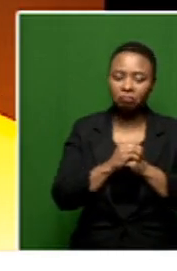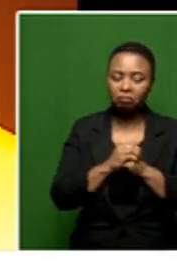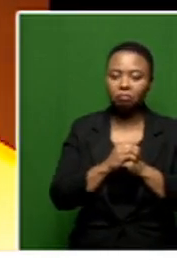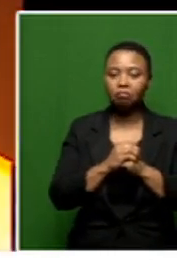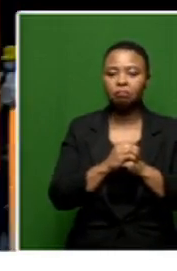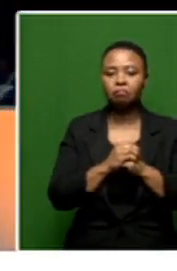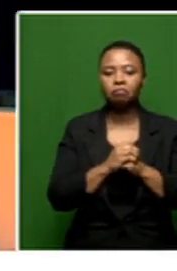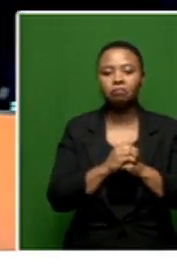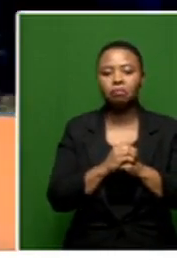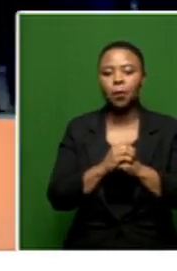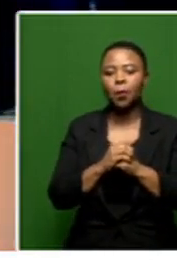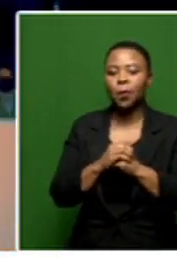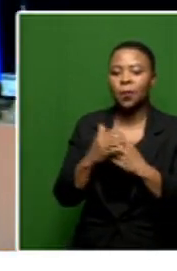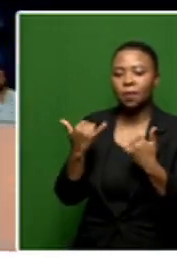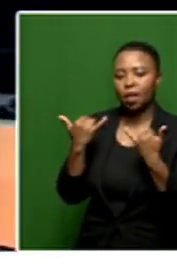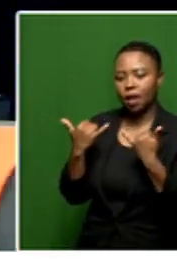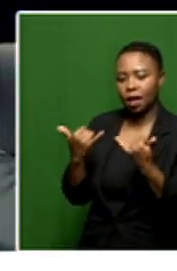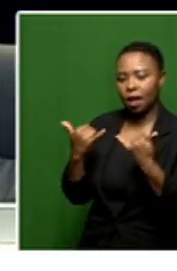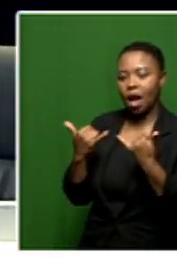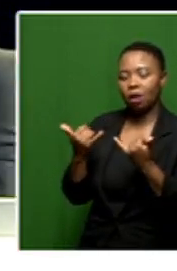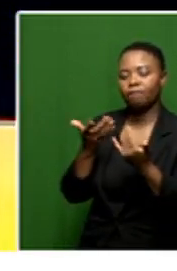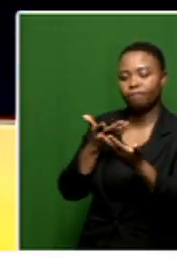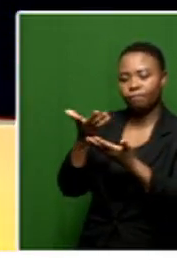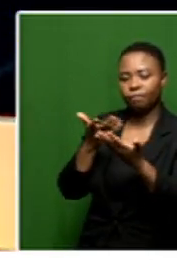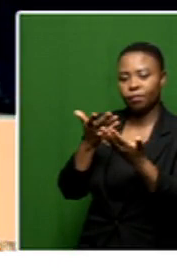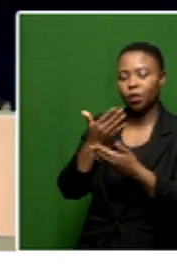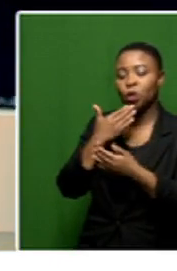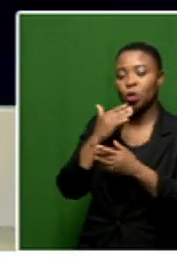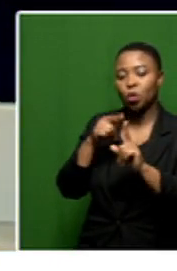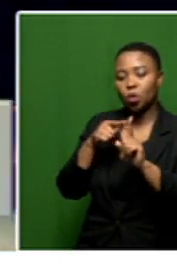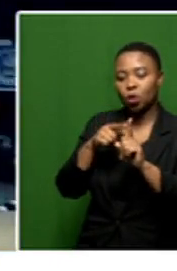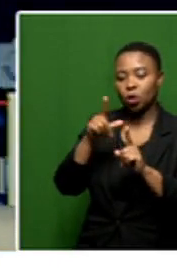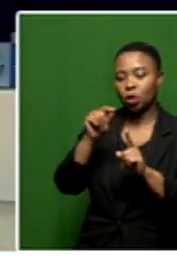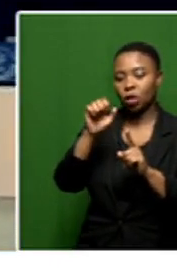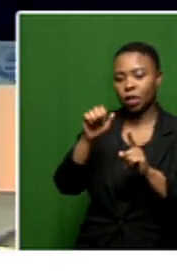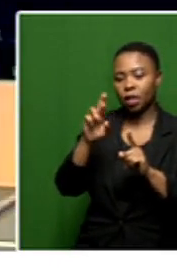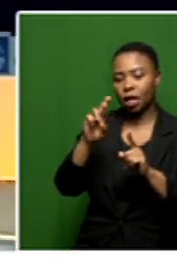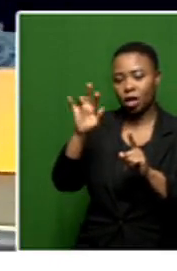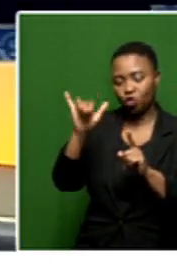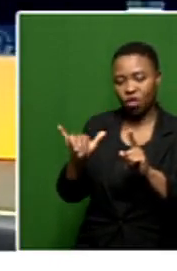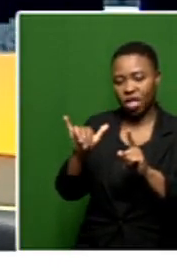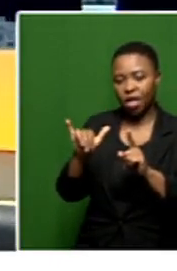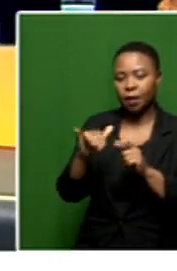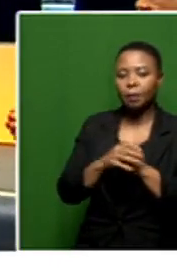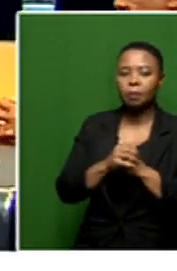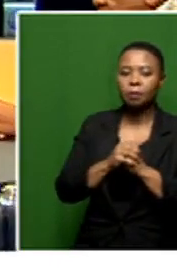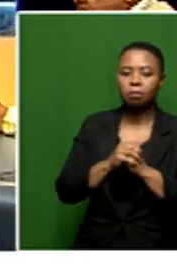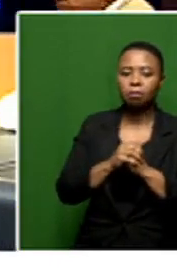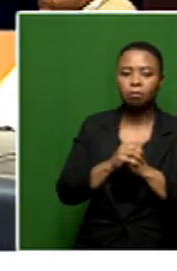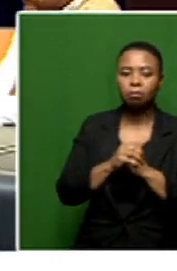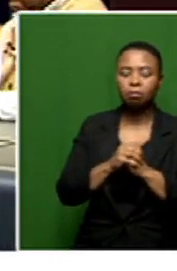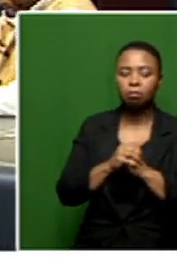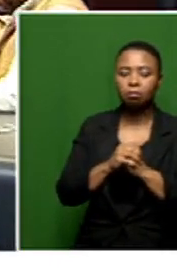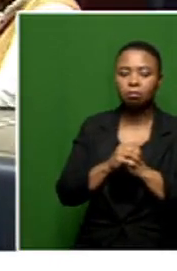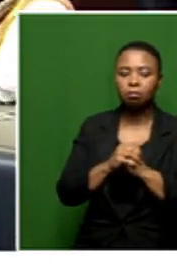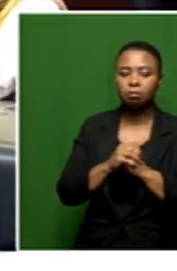to have with Terry Tselane, who in the past has penned,